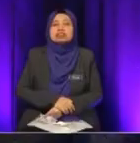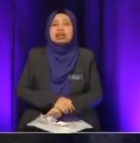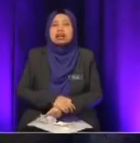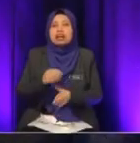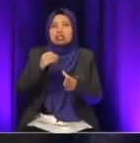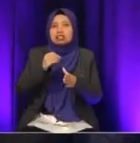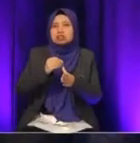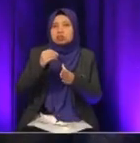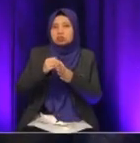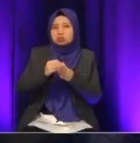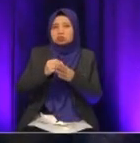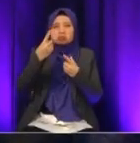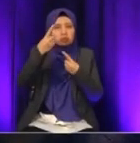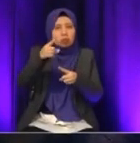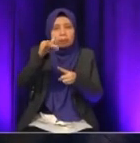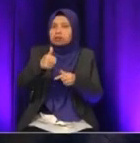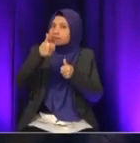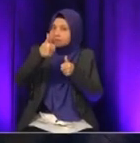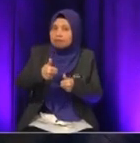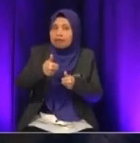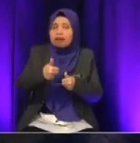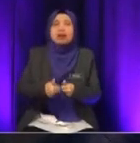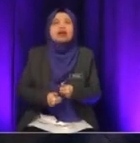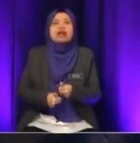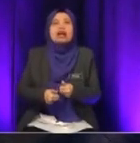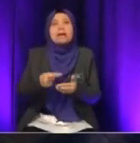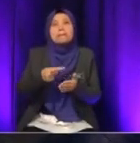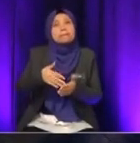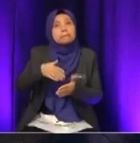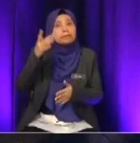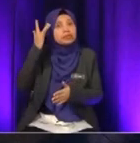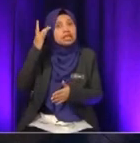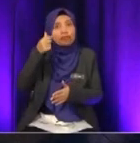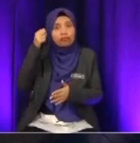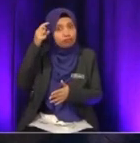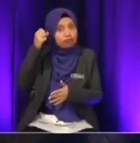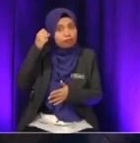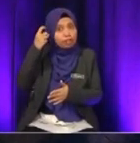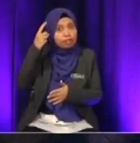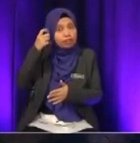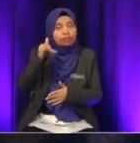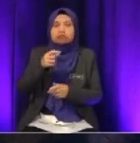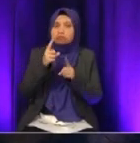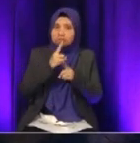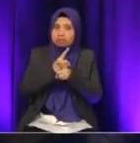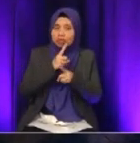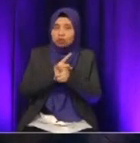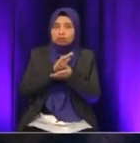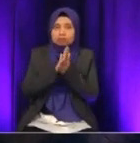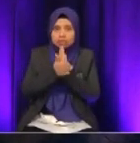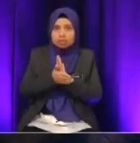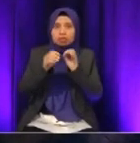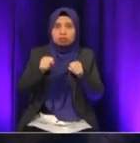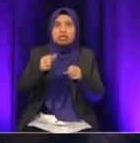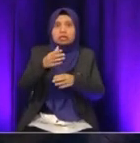or just a relevant information. They took an effort for their initiative. Yes. yes. We reward them with one ice cream stick. Okay. So by the end of the lesson, we